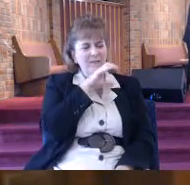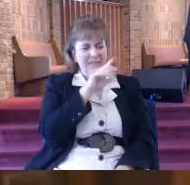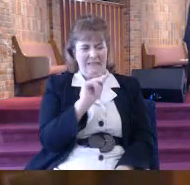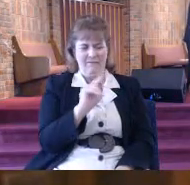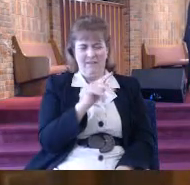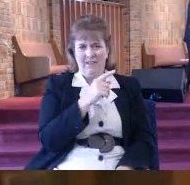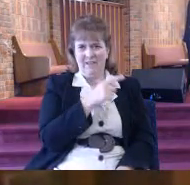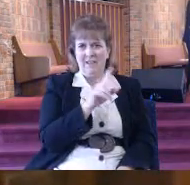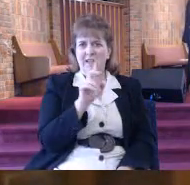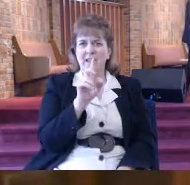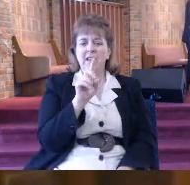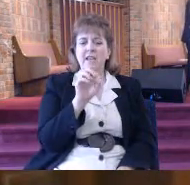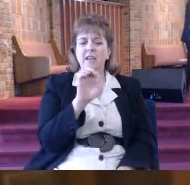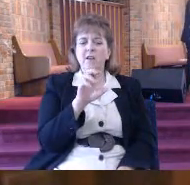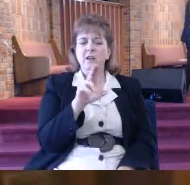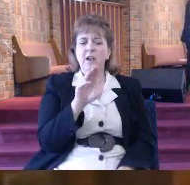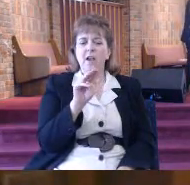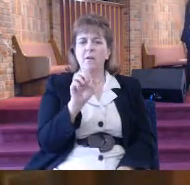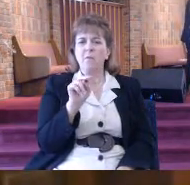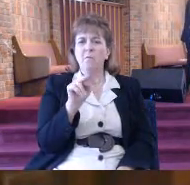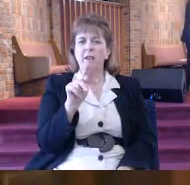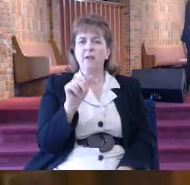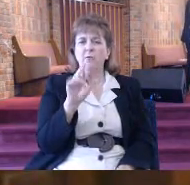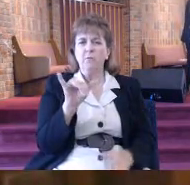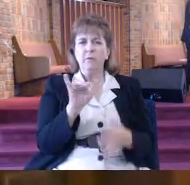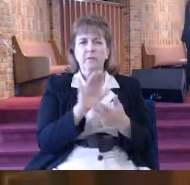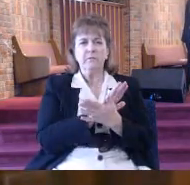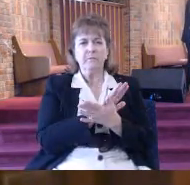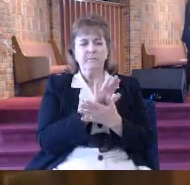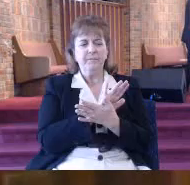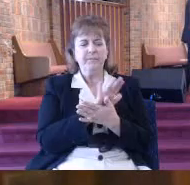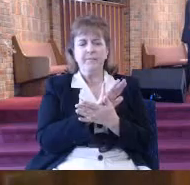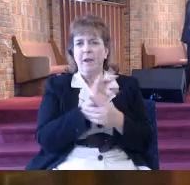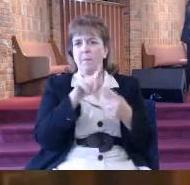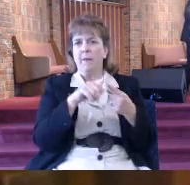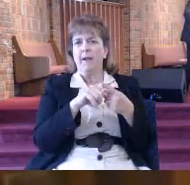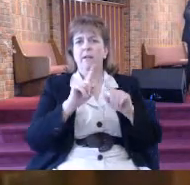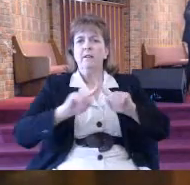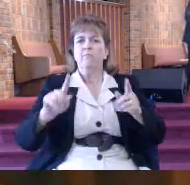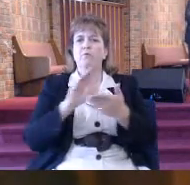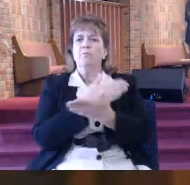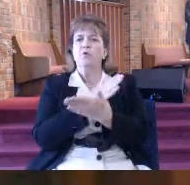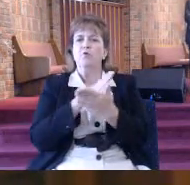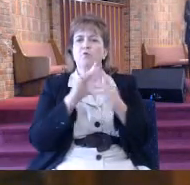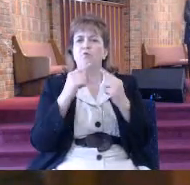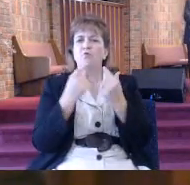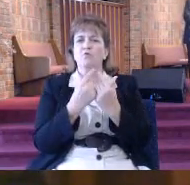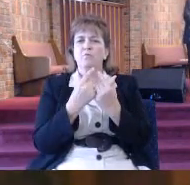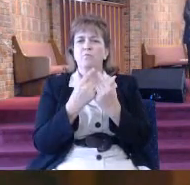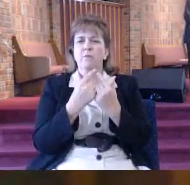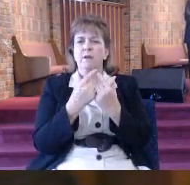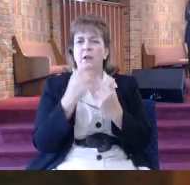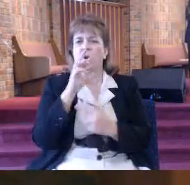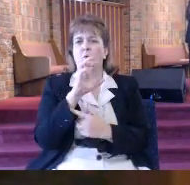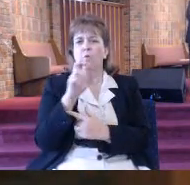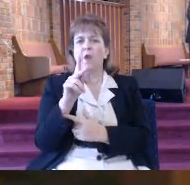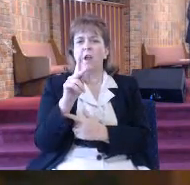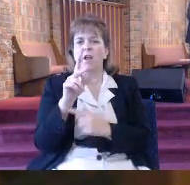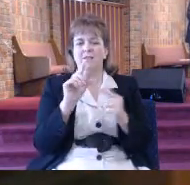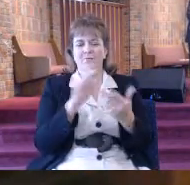documentary on some musical groups, rock bands of the